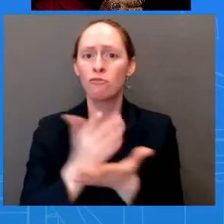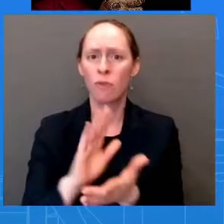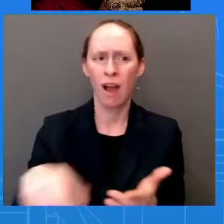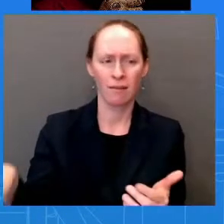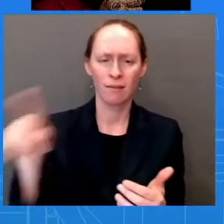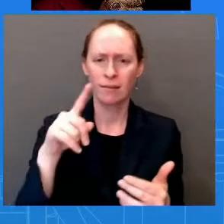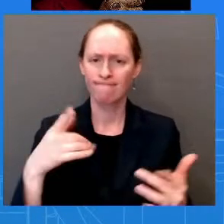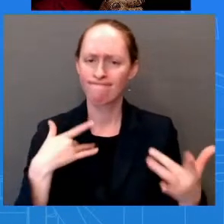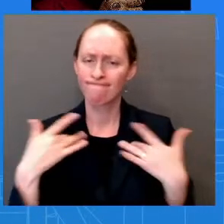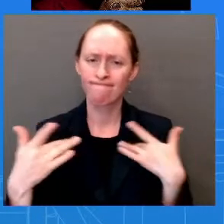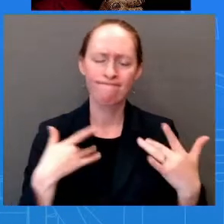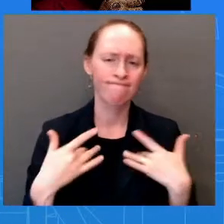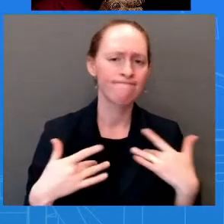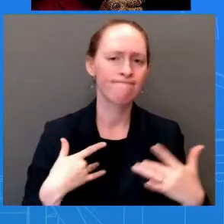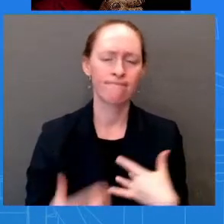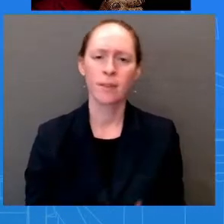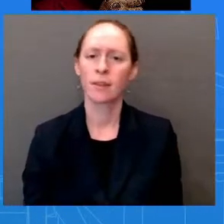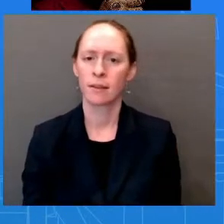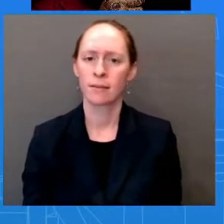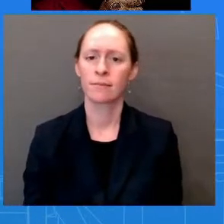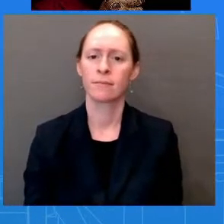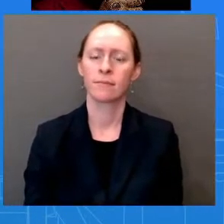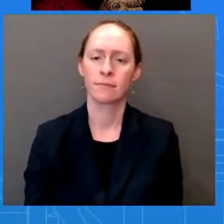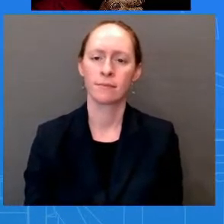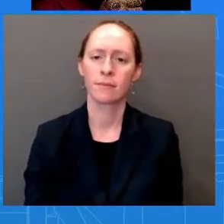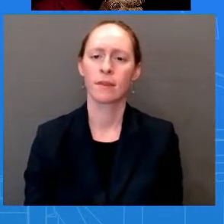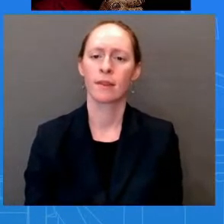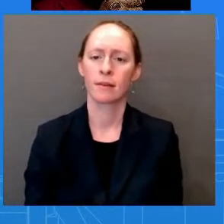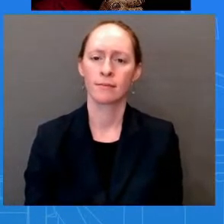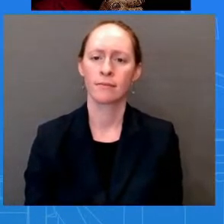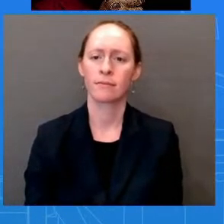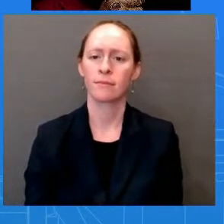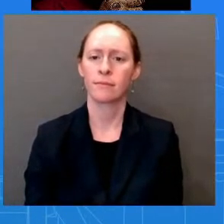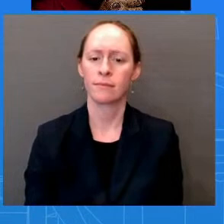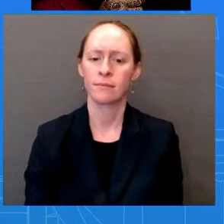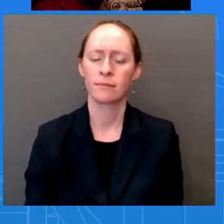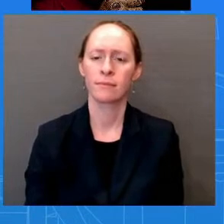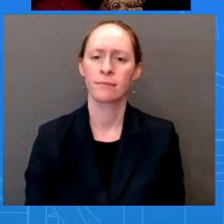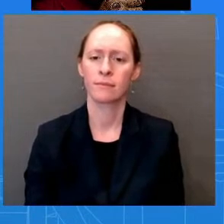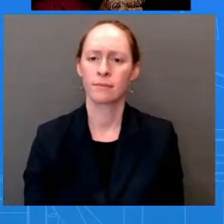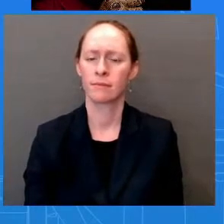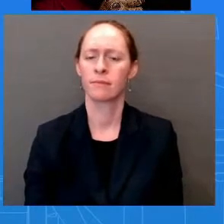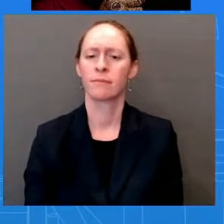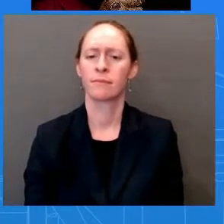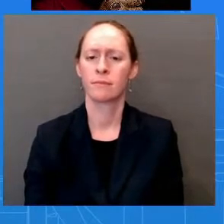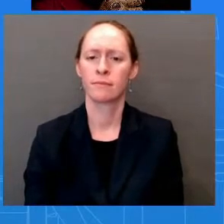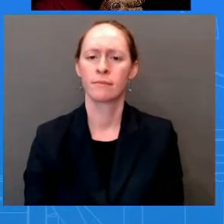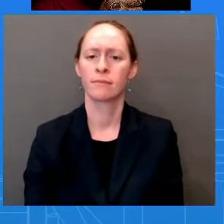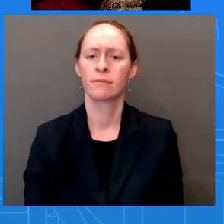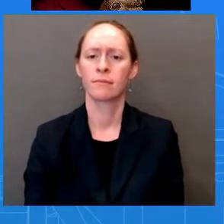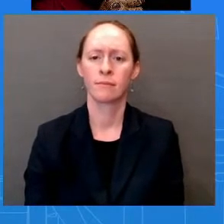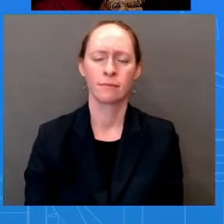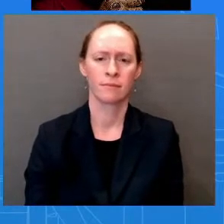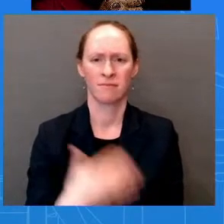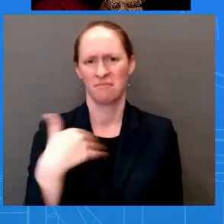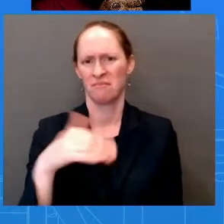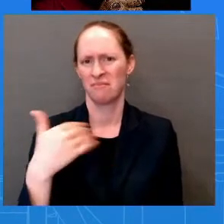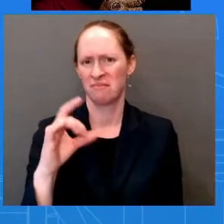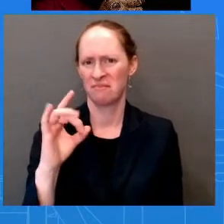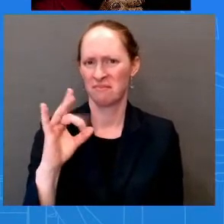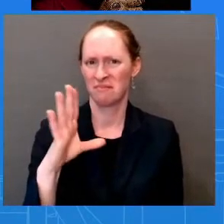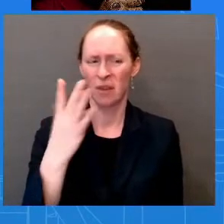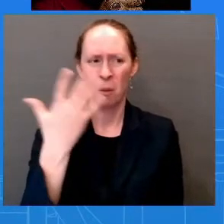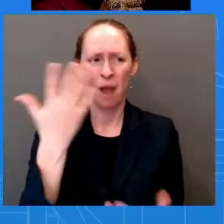on peaceful protesters, the targeted arrest of journalists, human rights activists, teachers, and cultural figures, and the